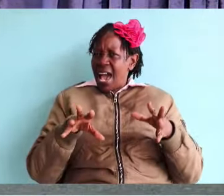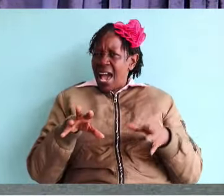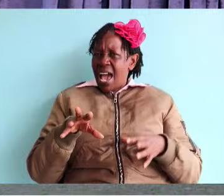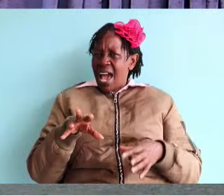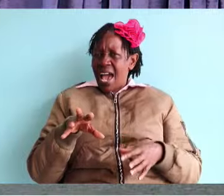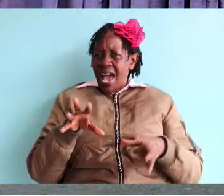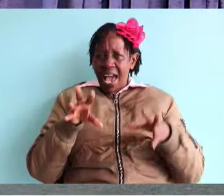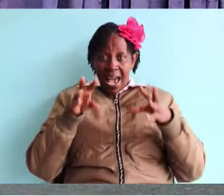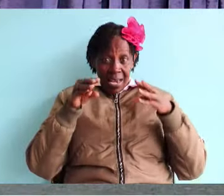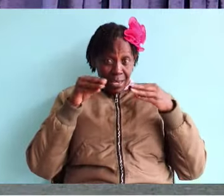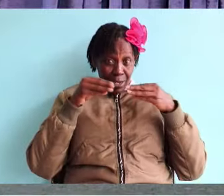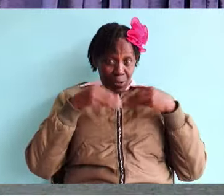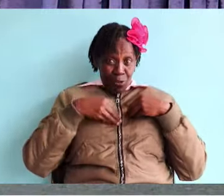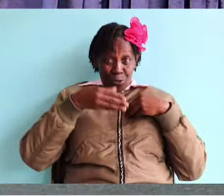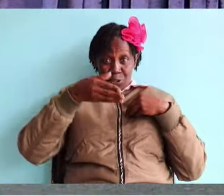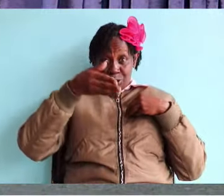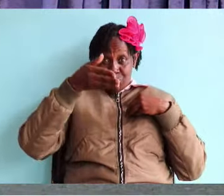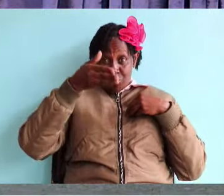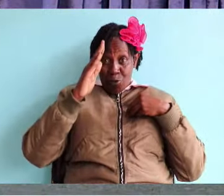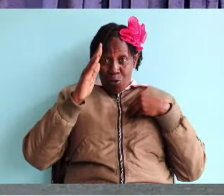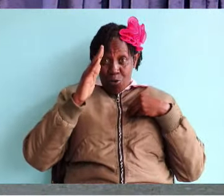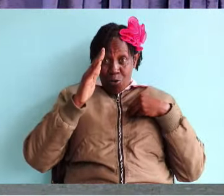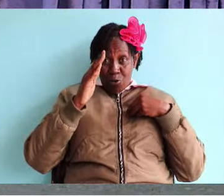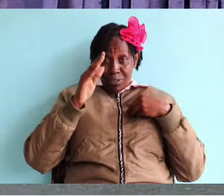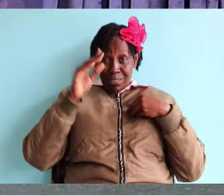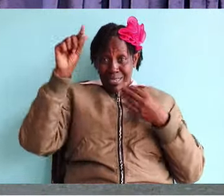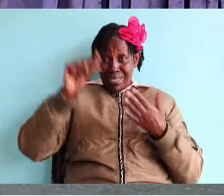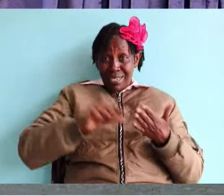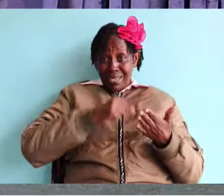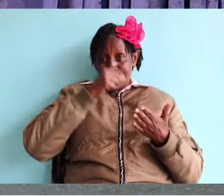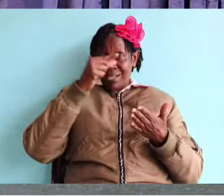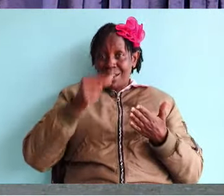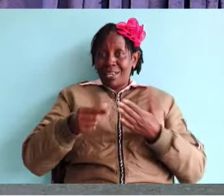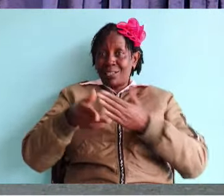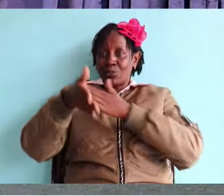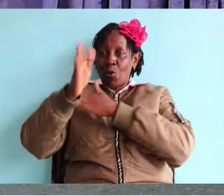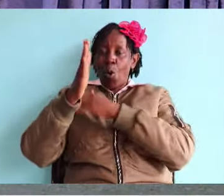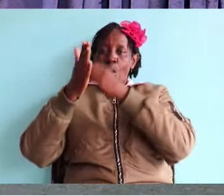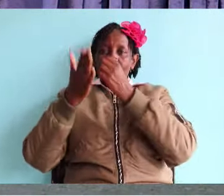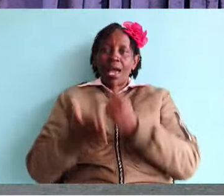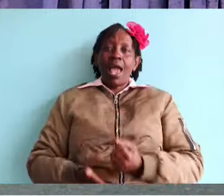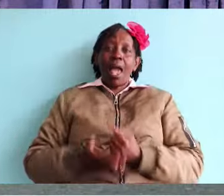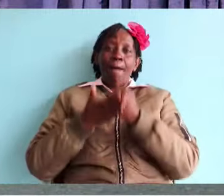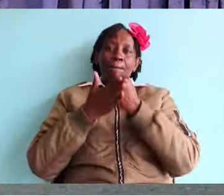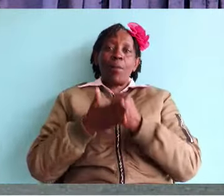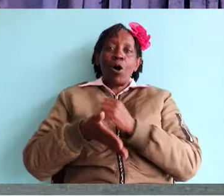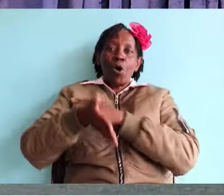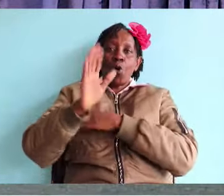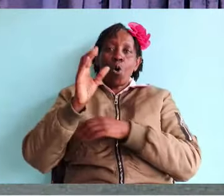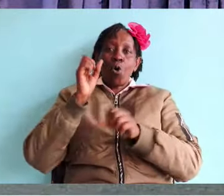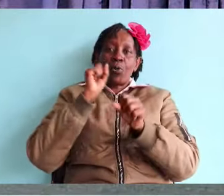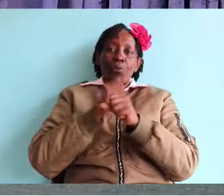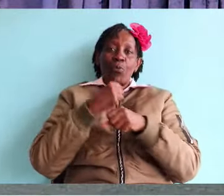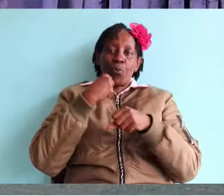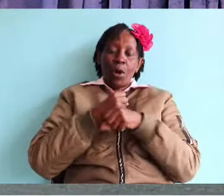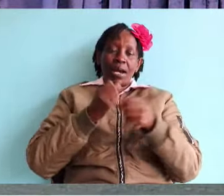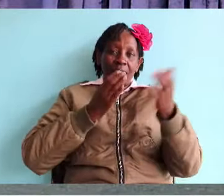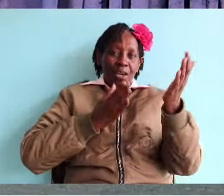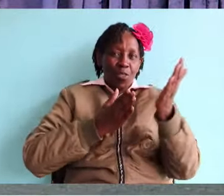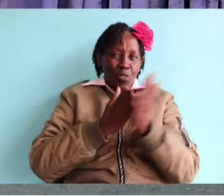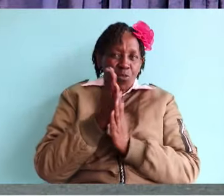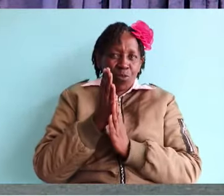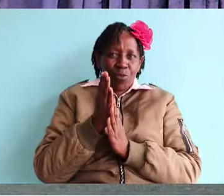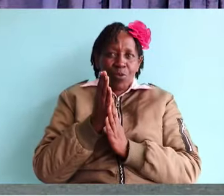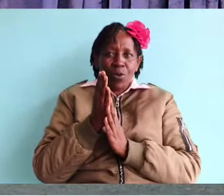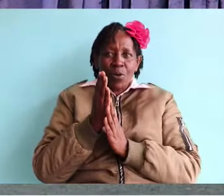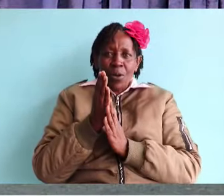indeed it was God's grace, it was God's help, it is God working through him. It doesn't matter